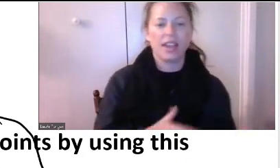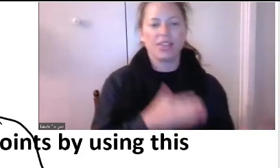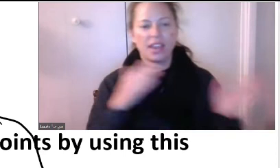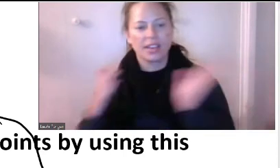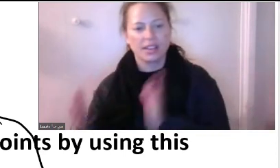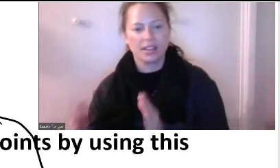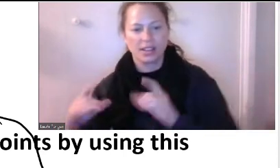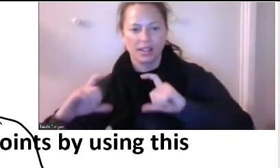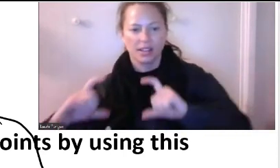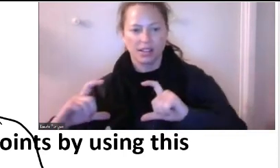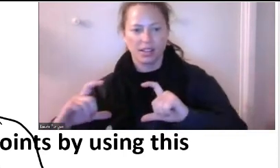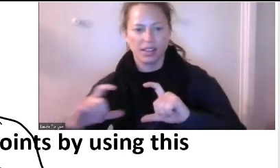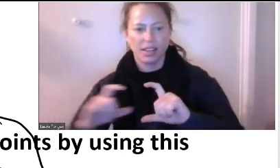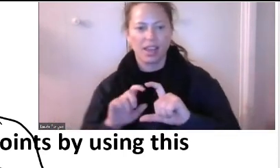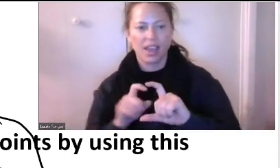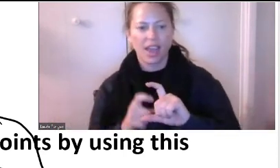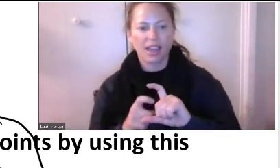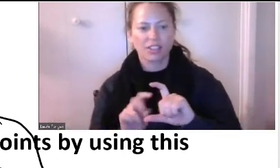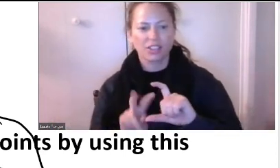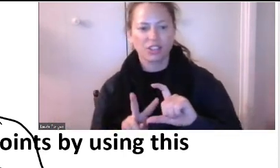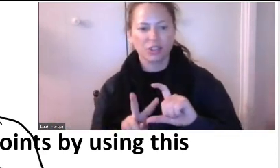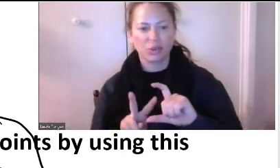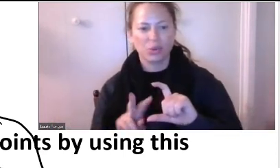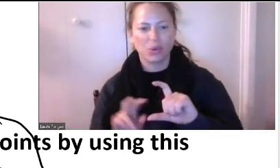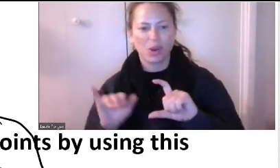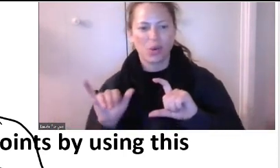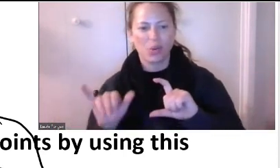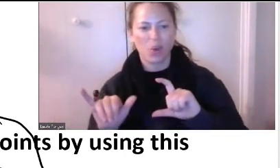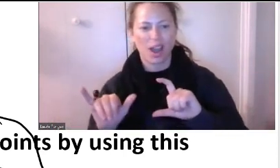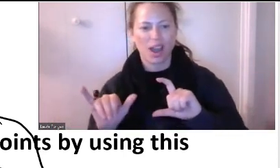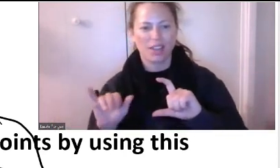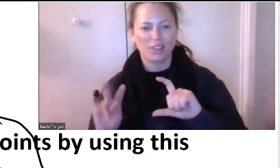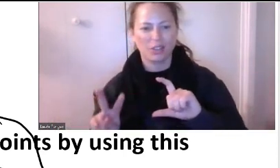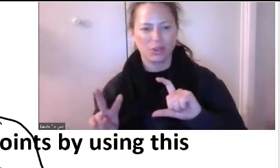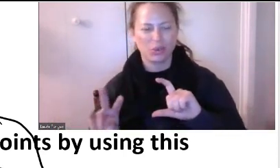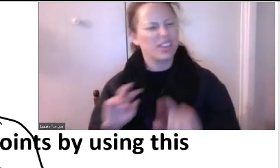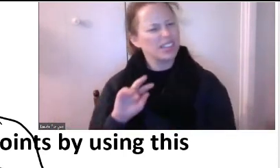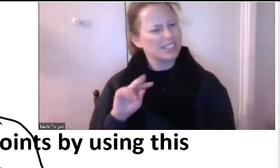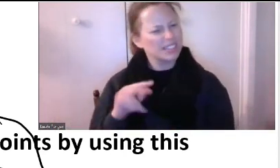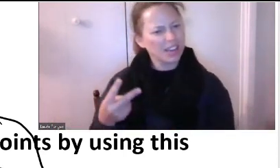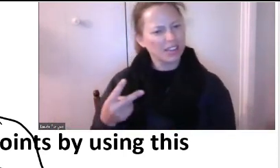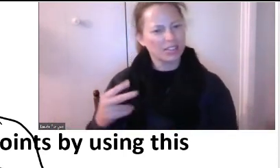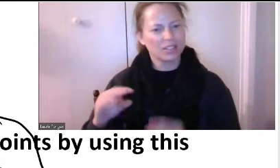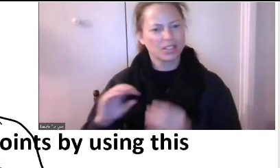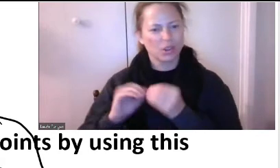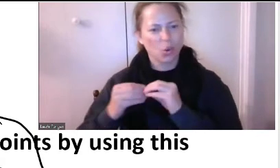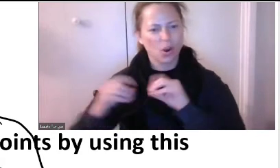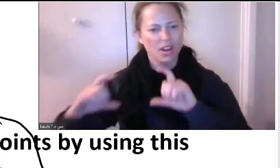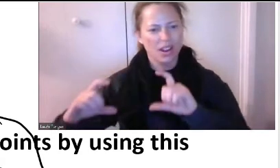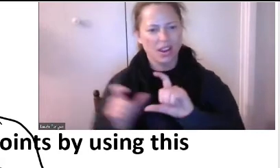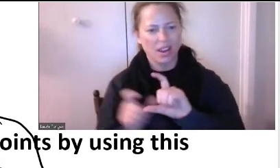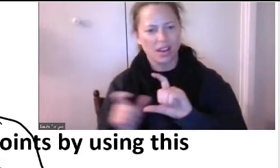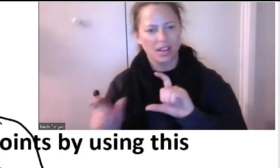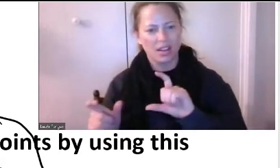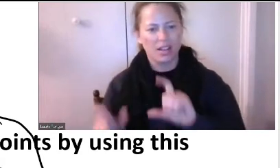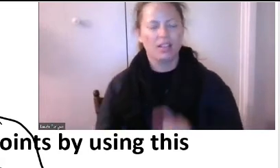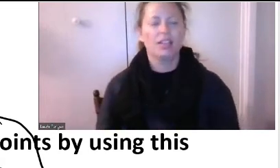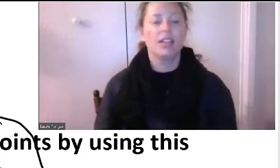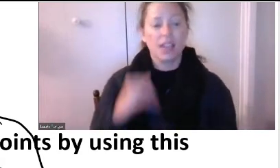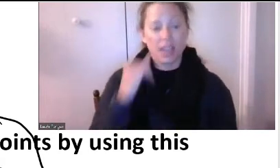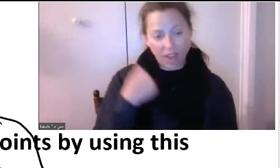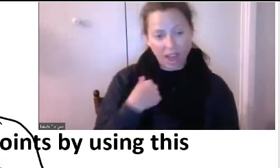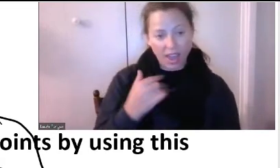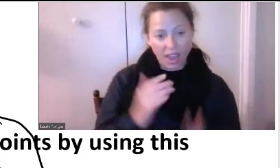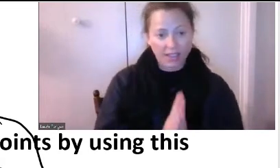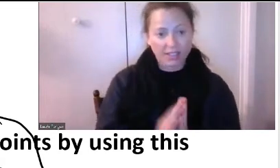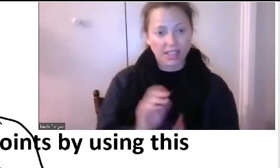x2 and this will be y2 because I'm referring to the second coordinate. So if I say, what is my x2?